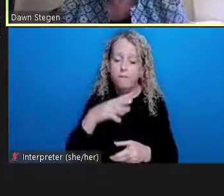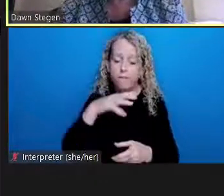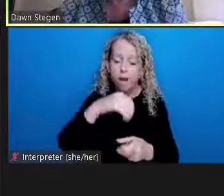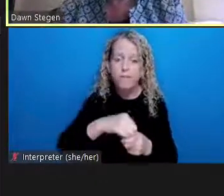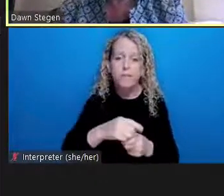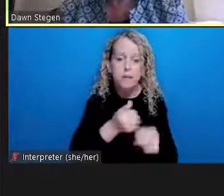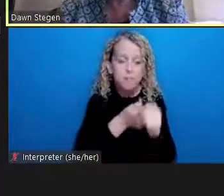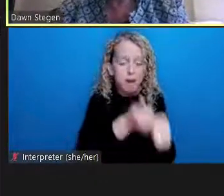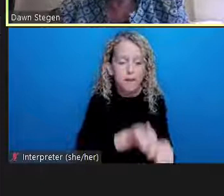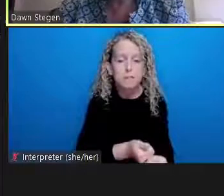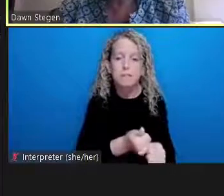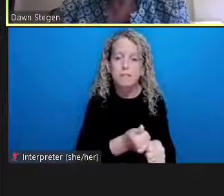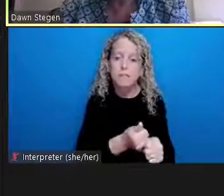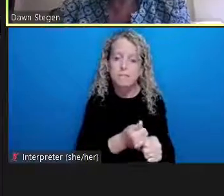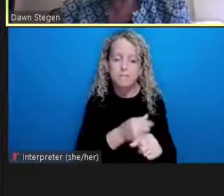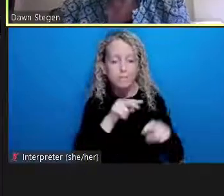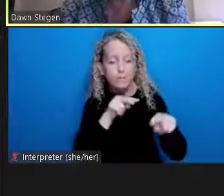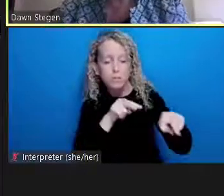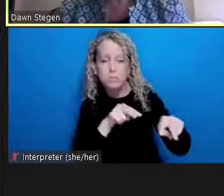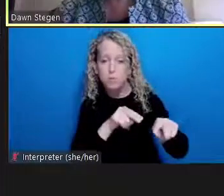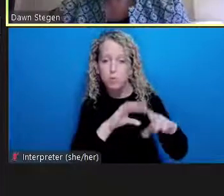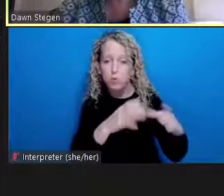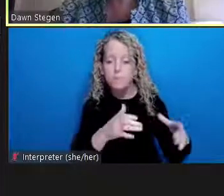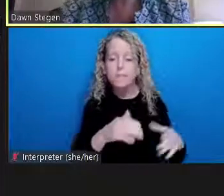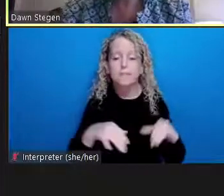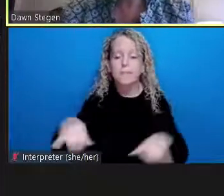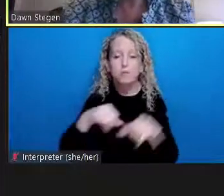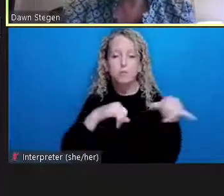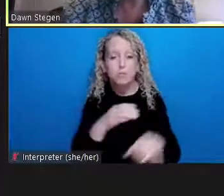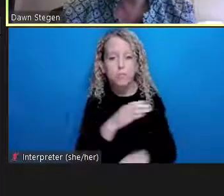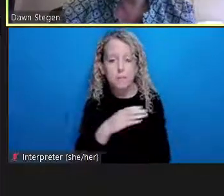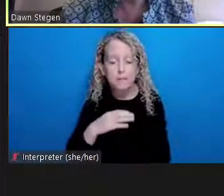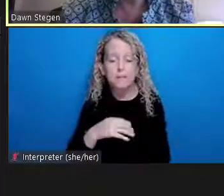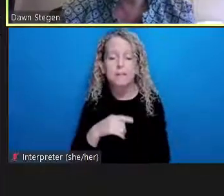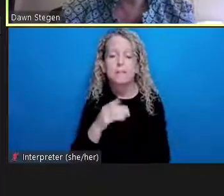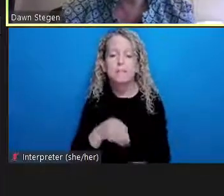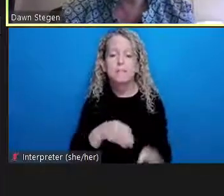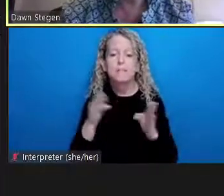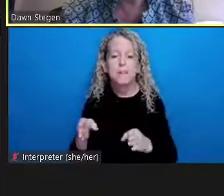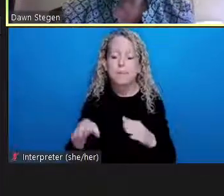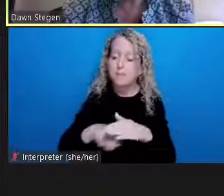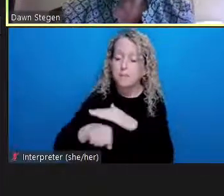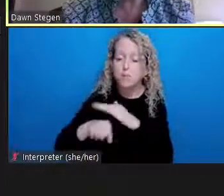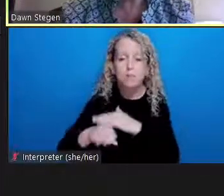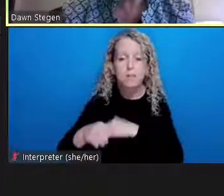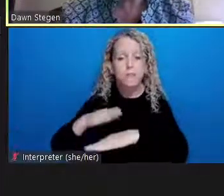the Built Environment Standard Development Committee, on the Accessibility Advisory Board.